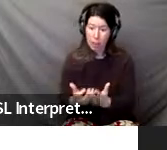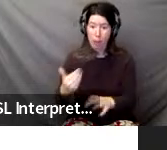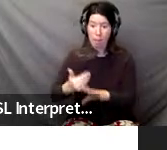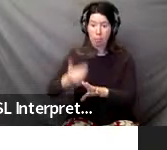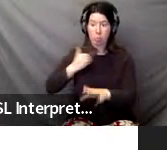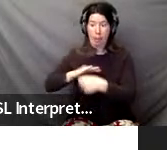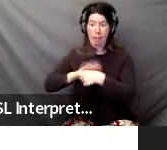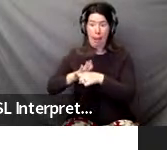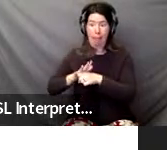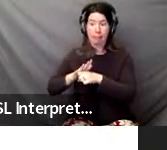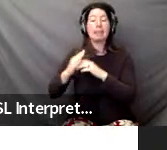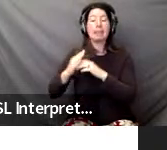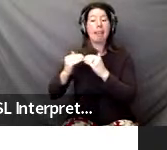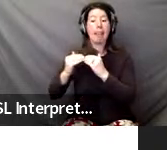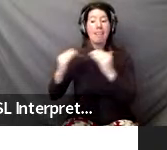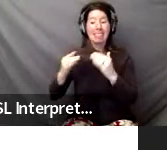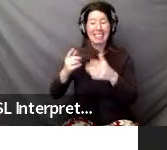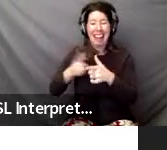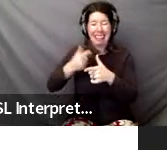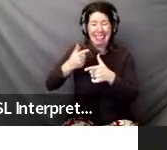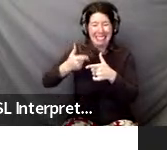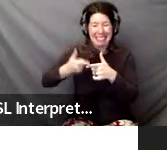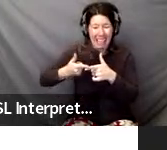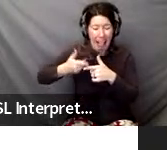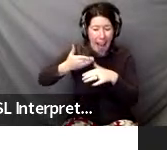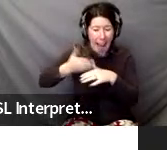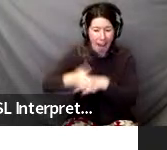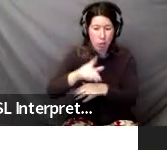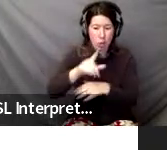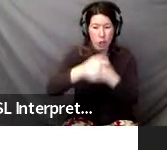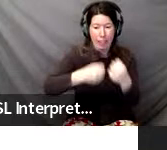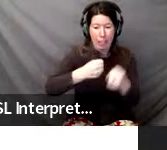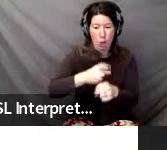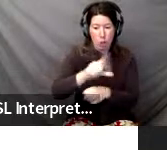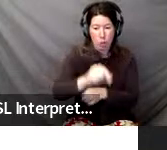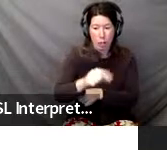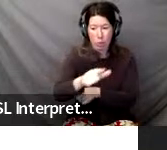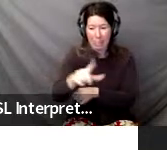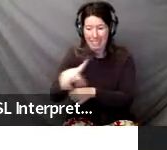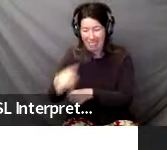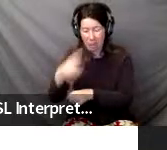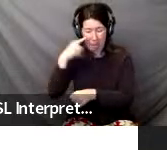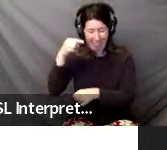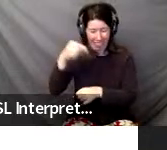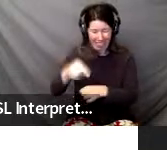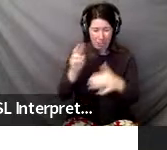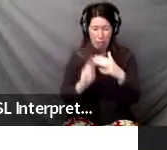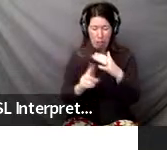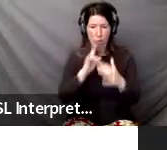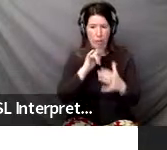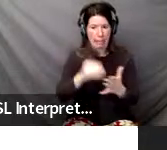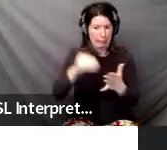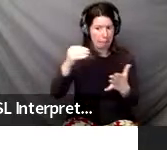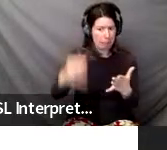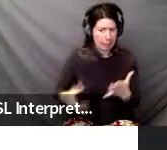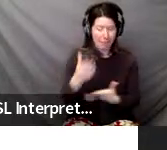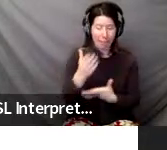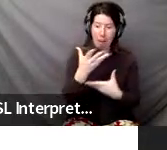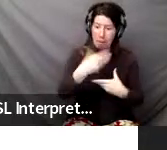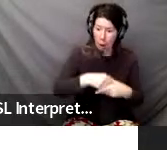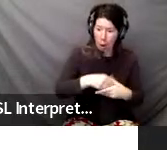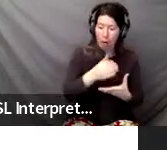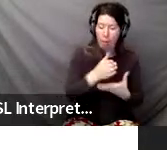after 2027. So because these are very expensive projections and part of this project for